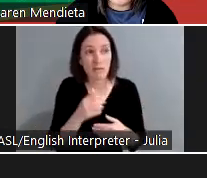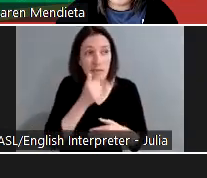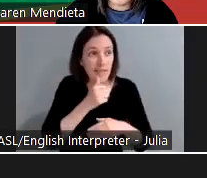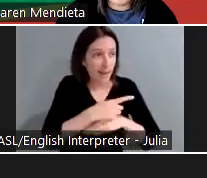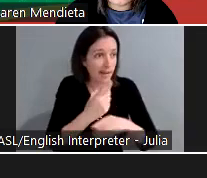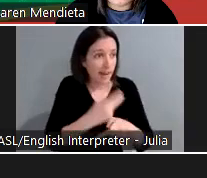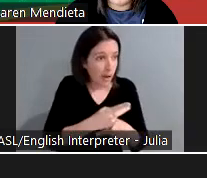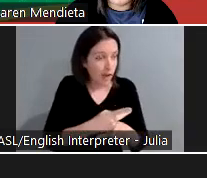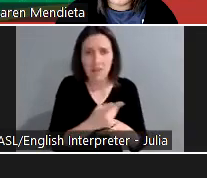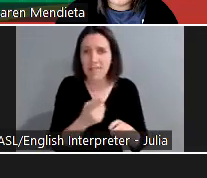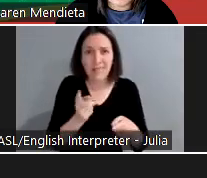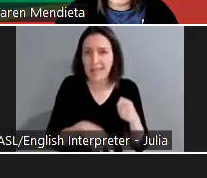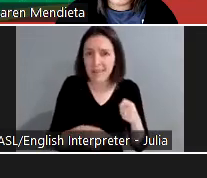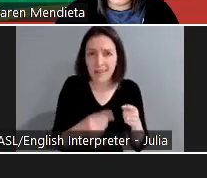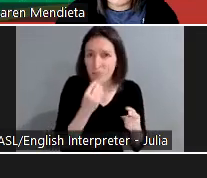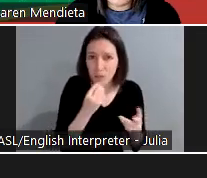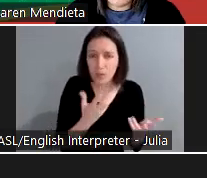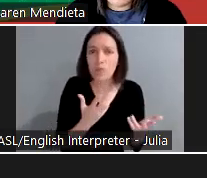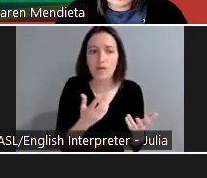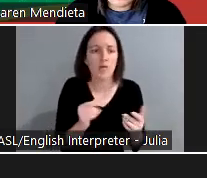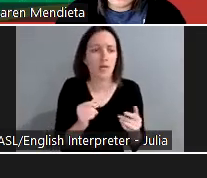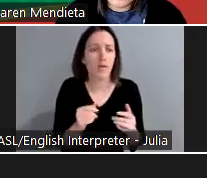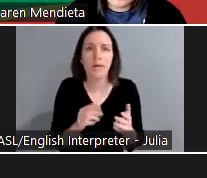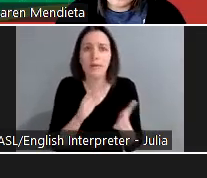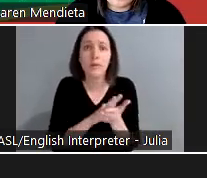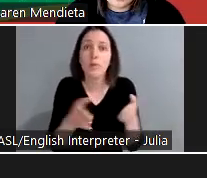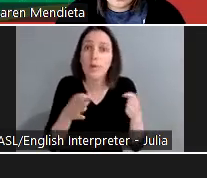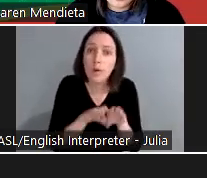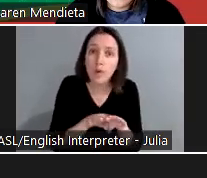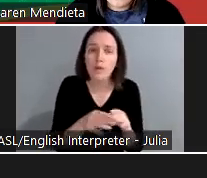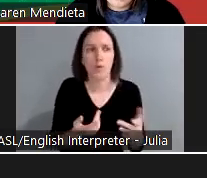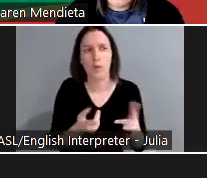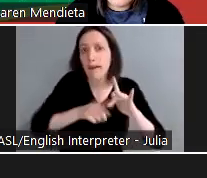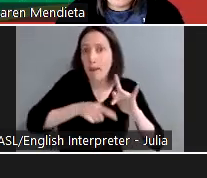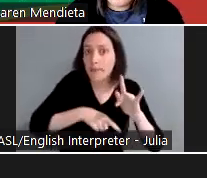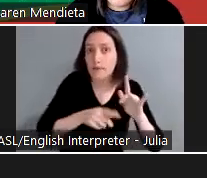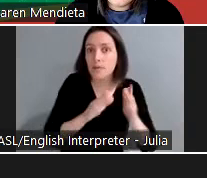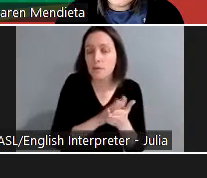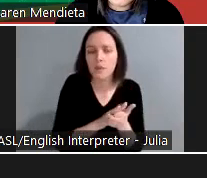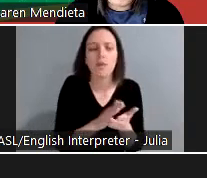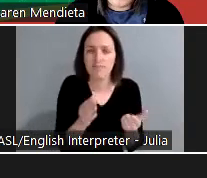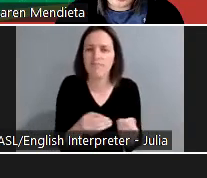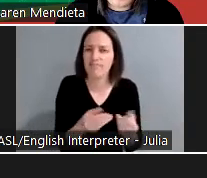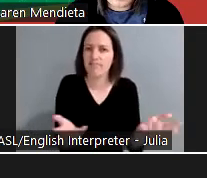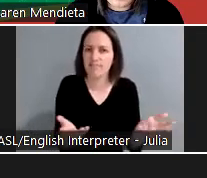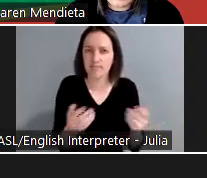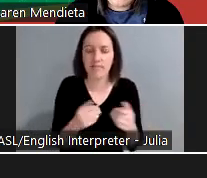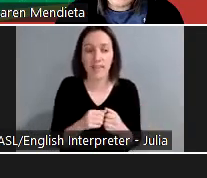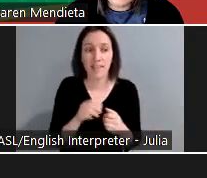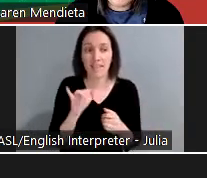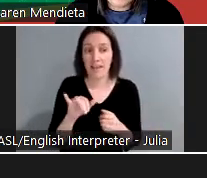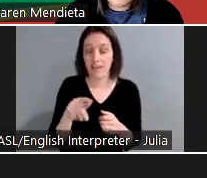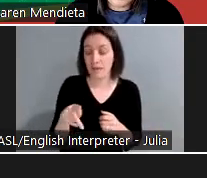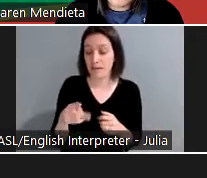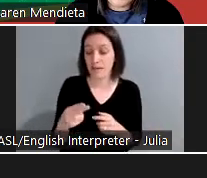school closures or absences as a result of COVID-19. The public health emergency expired on May